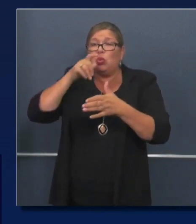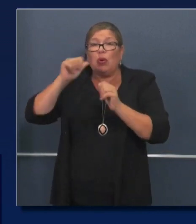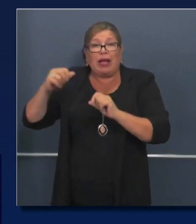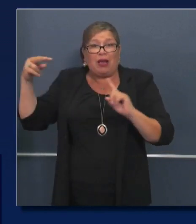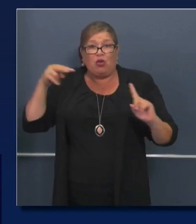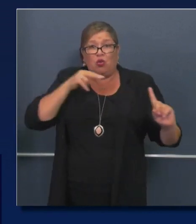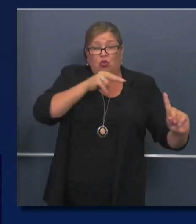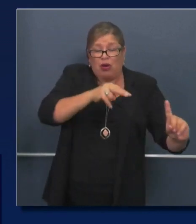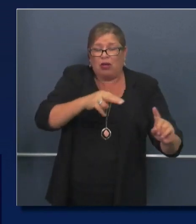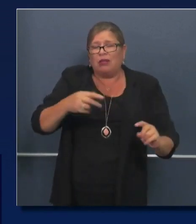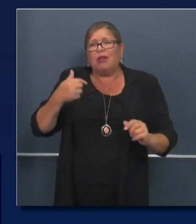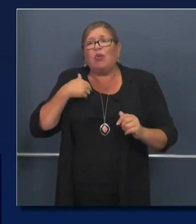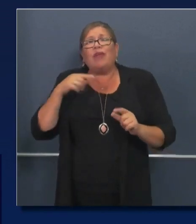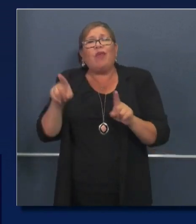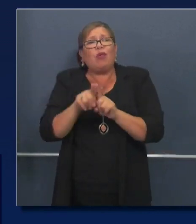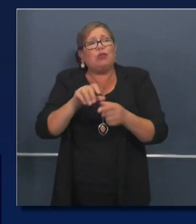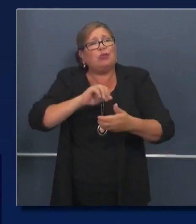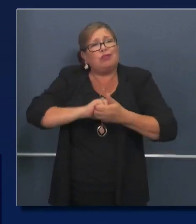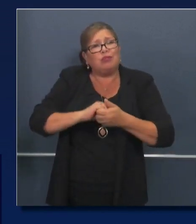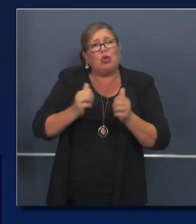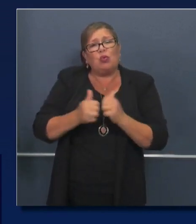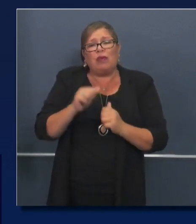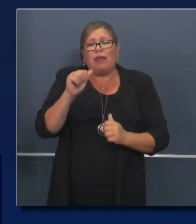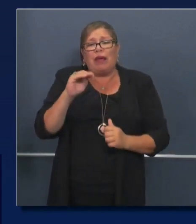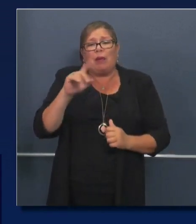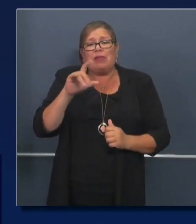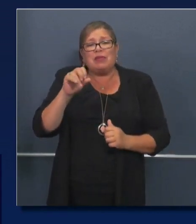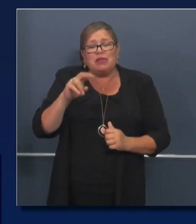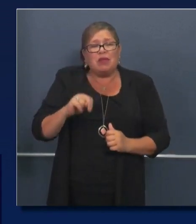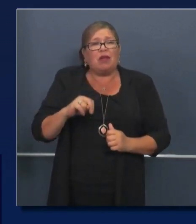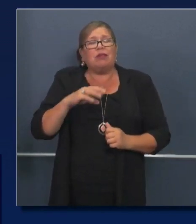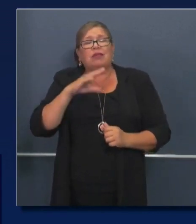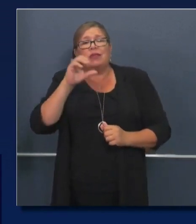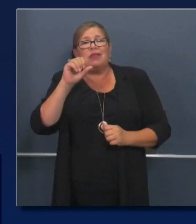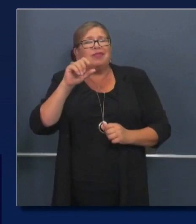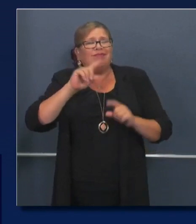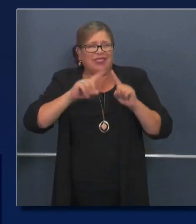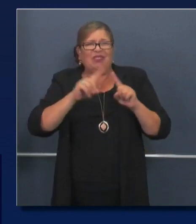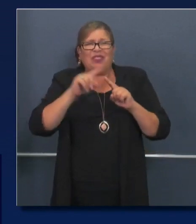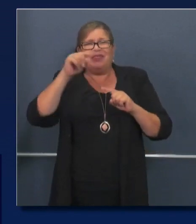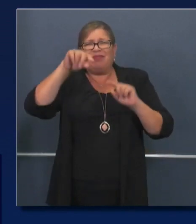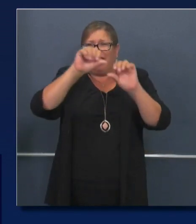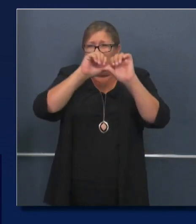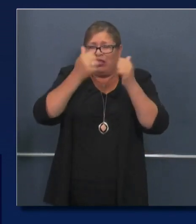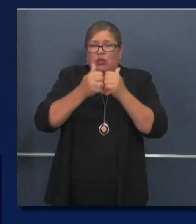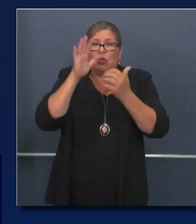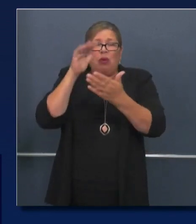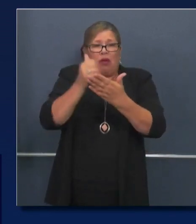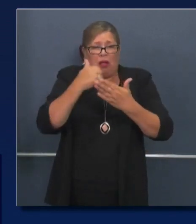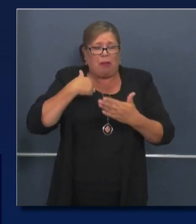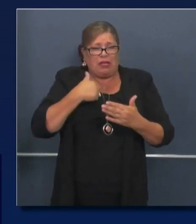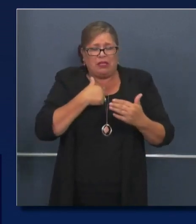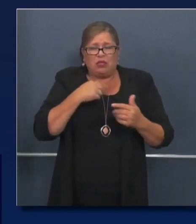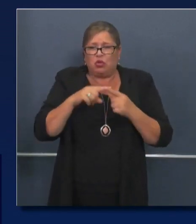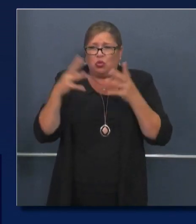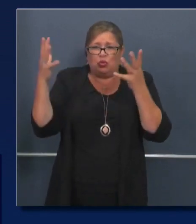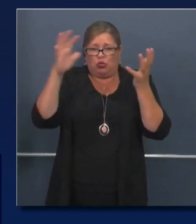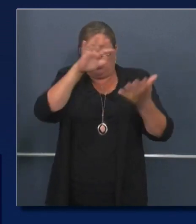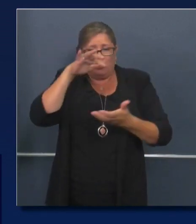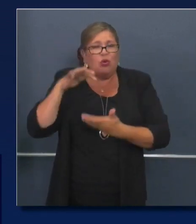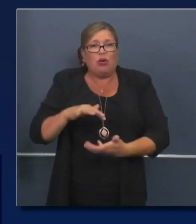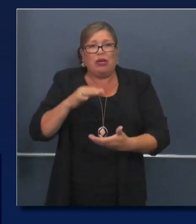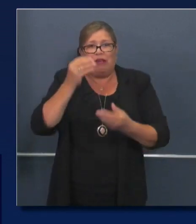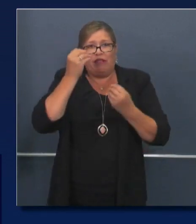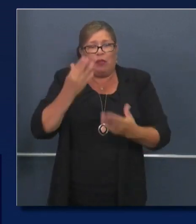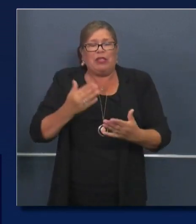us with the database, to collect that information and to share that information across county lines up and down the state of California. It's important for folks